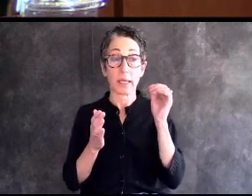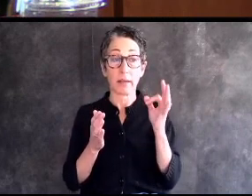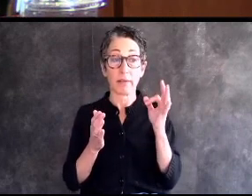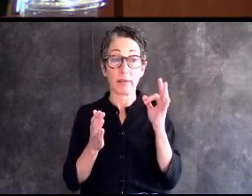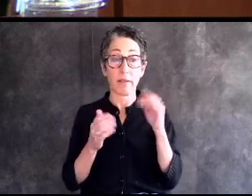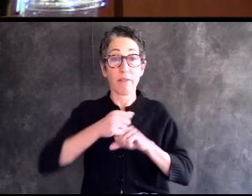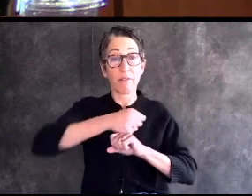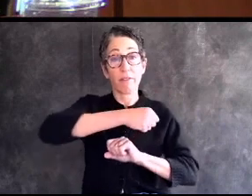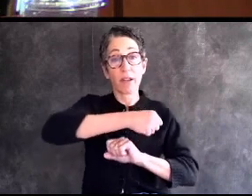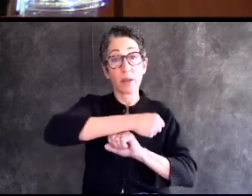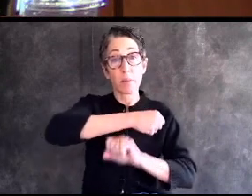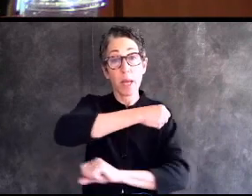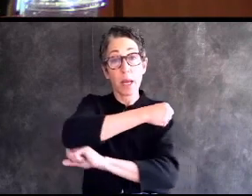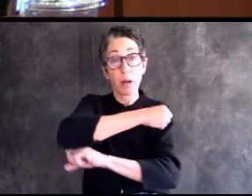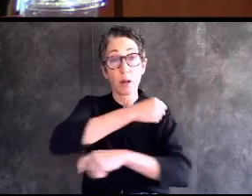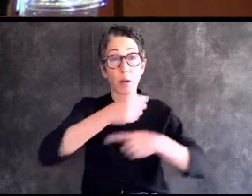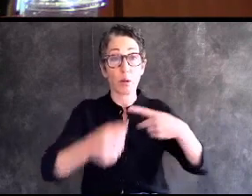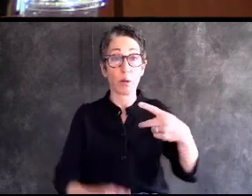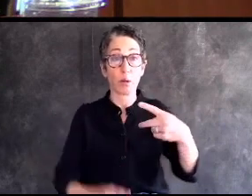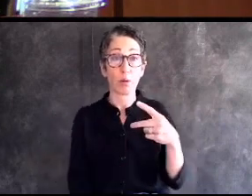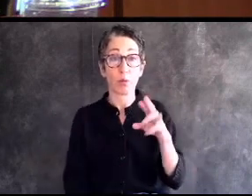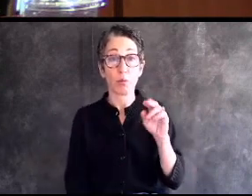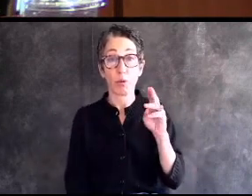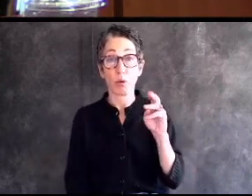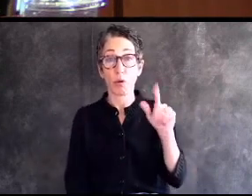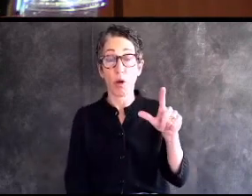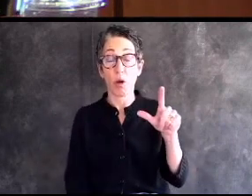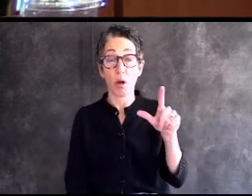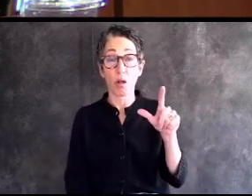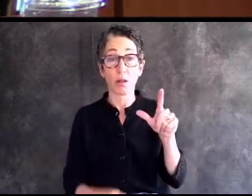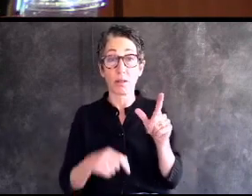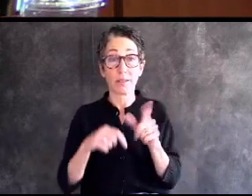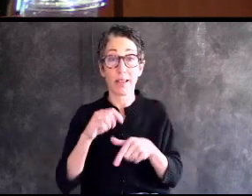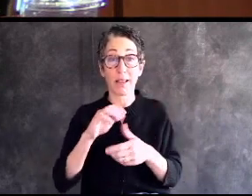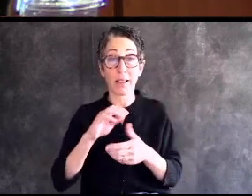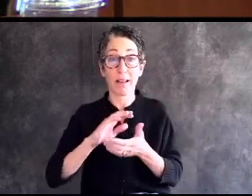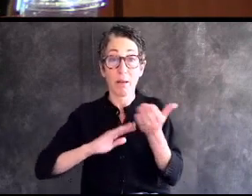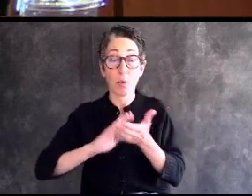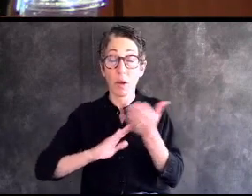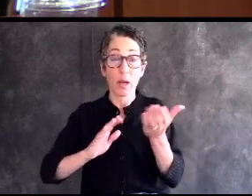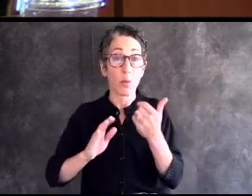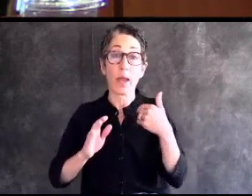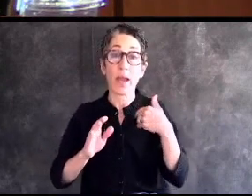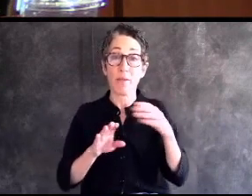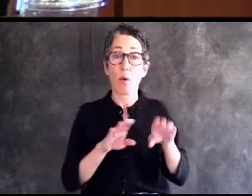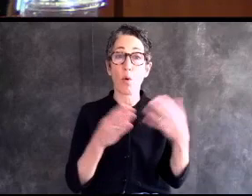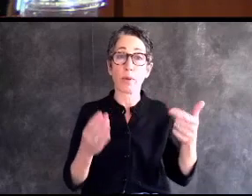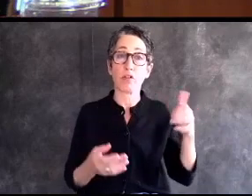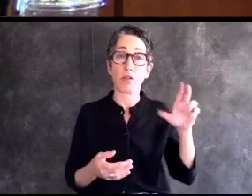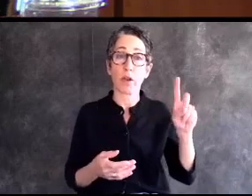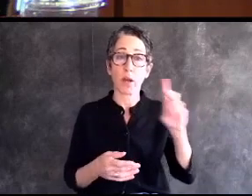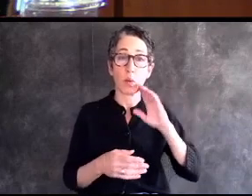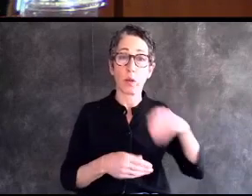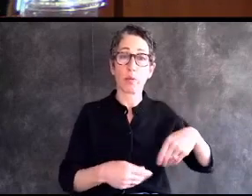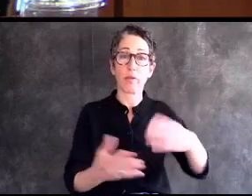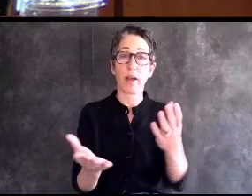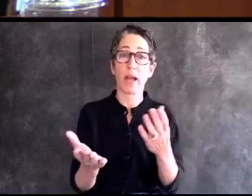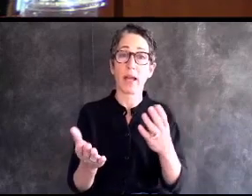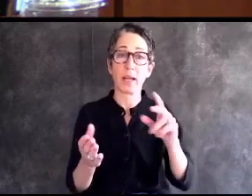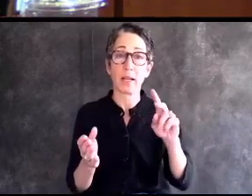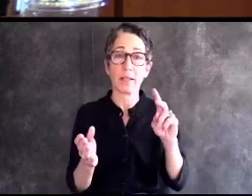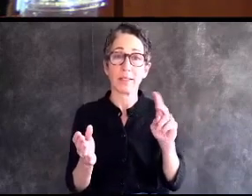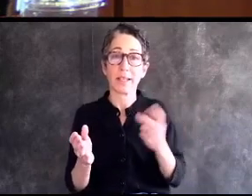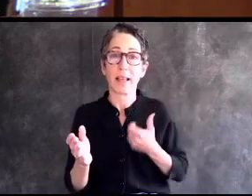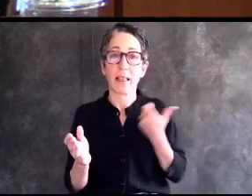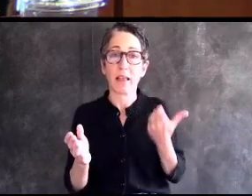interoperable, there are also people who run like Open Grid or things like that, that provides a Second Life experience without having to